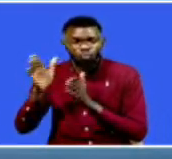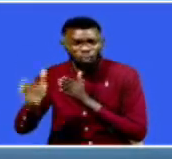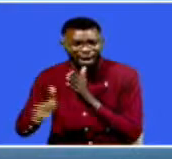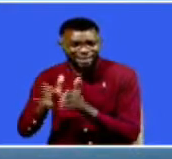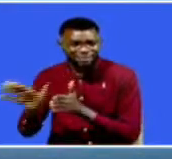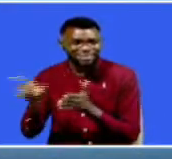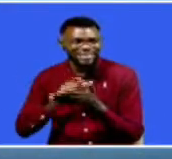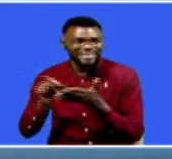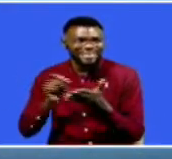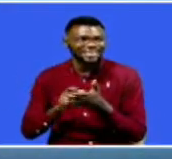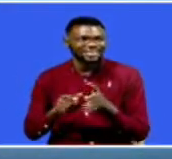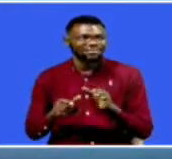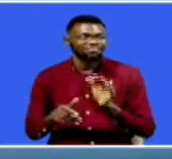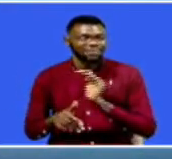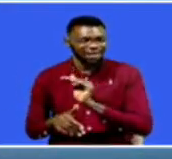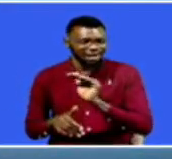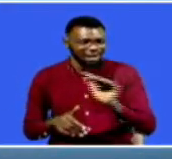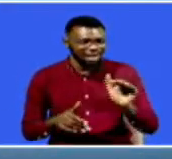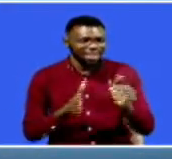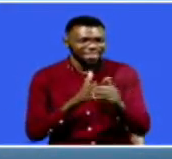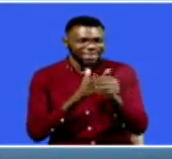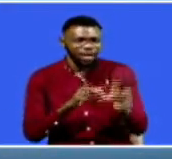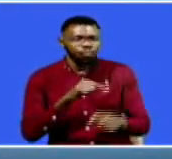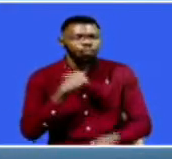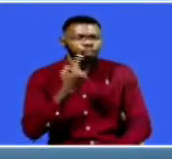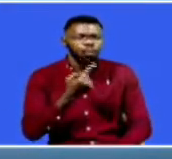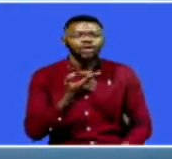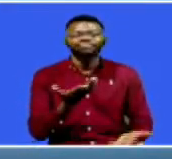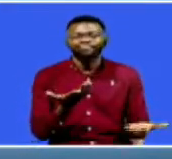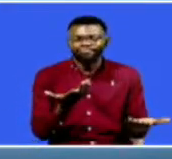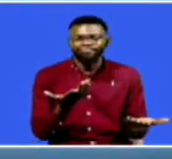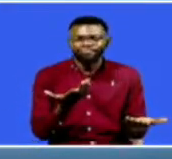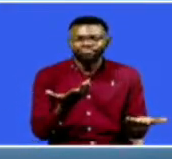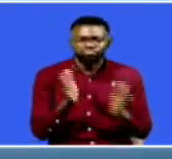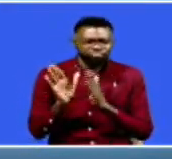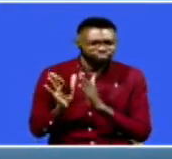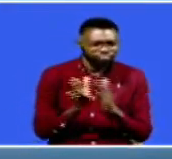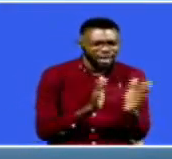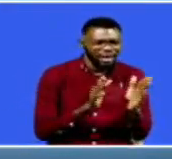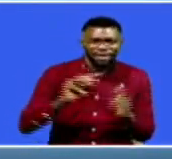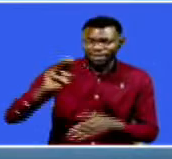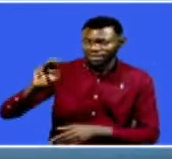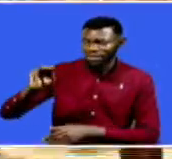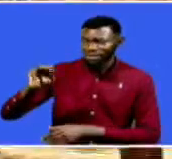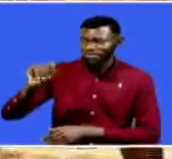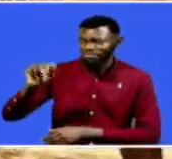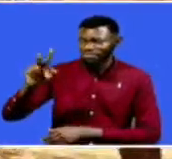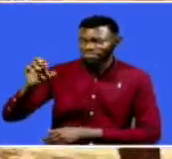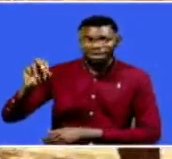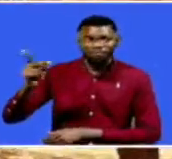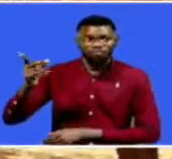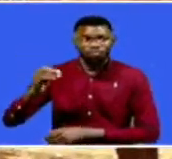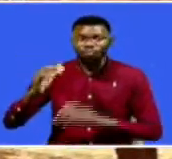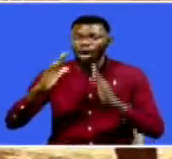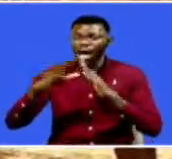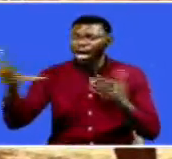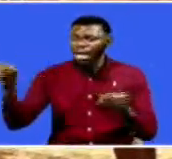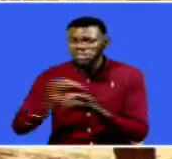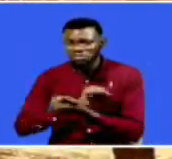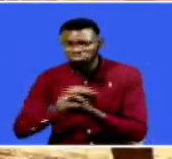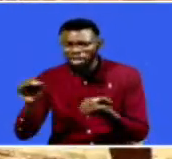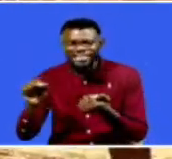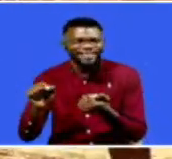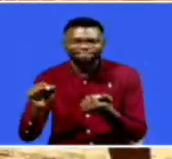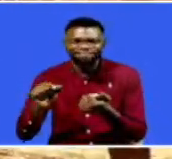have been linked to the Mavoko demolitions to take full responsibility. Musyoka said that it was disheartening that people